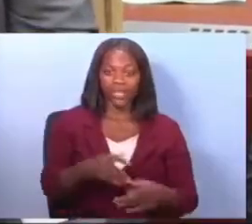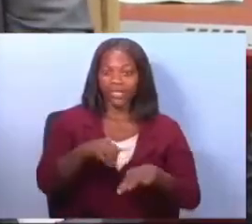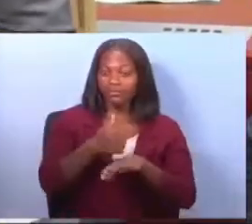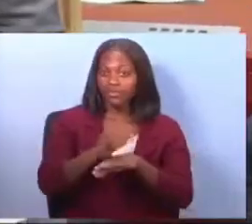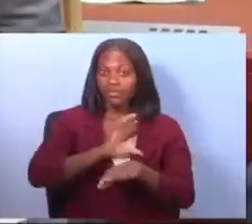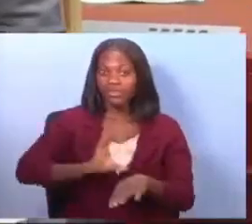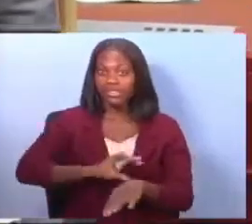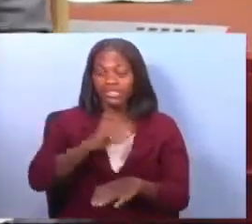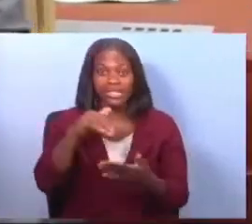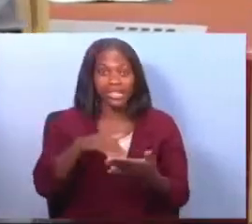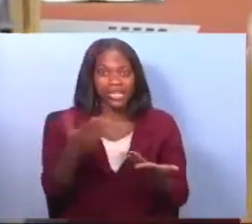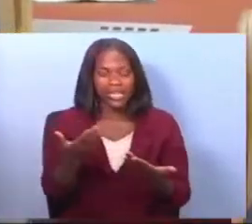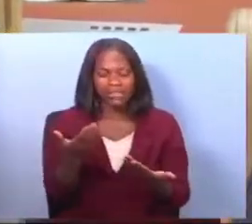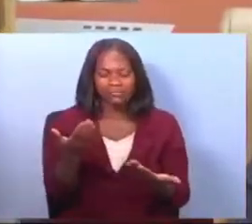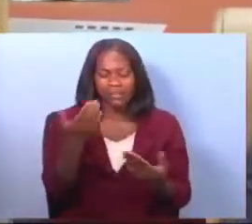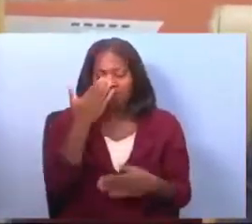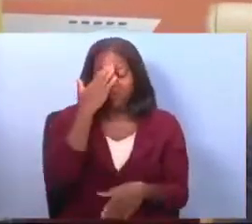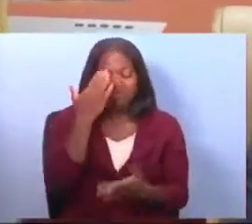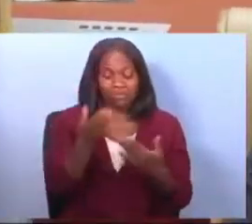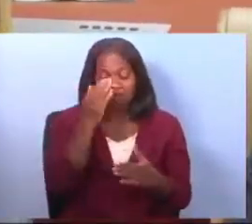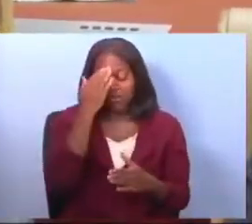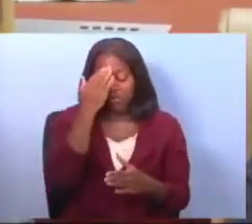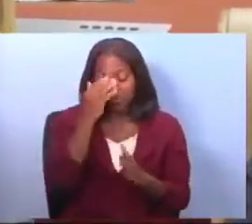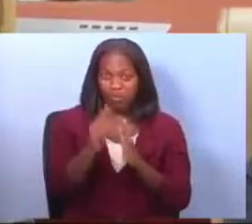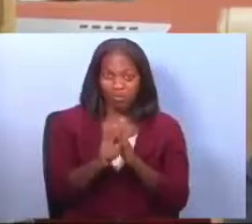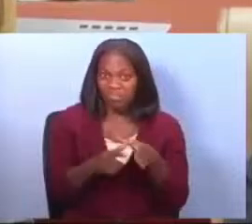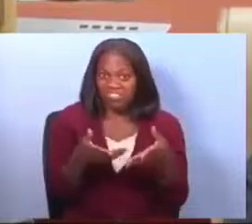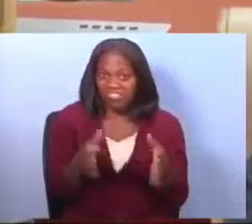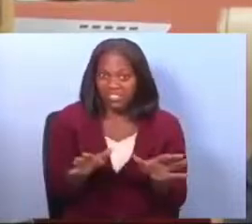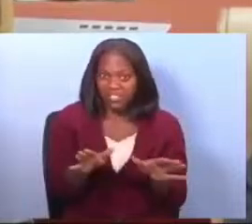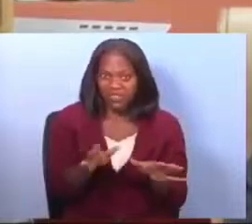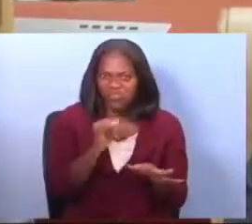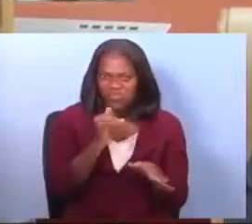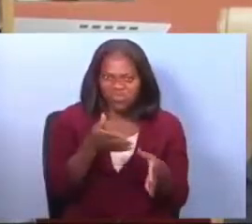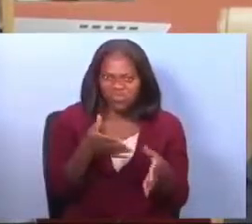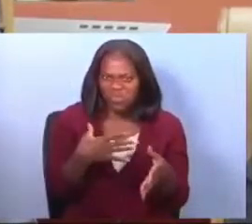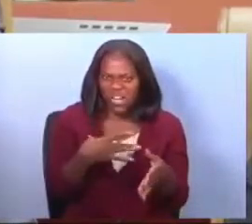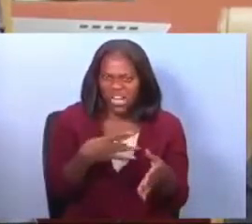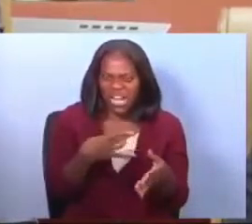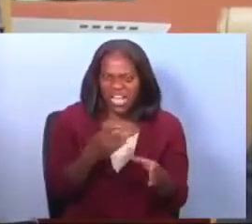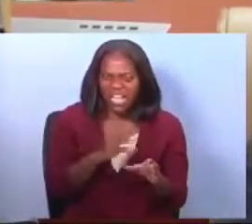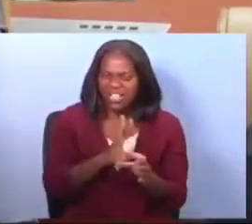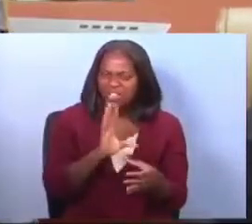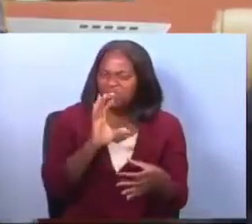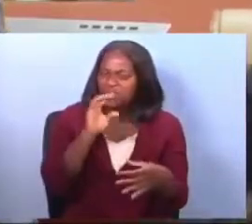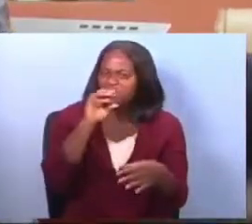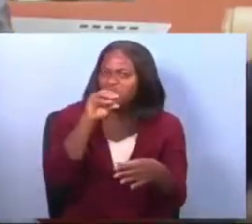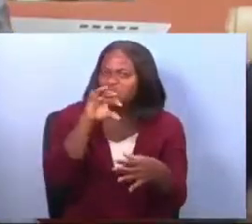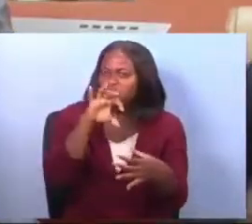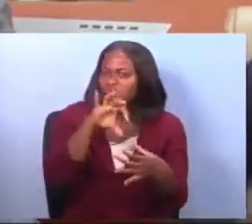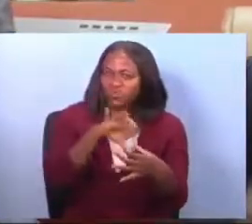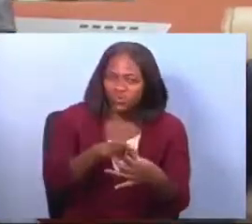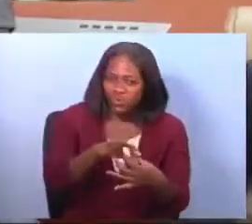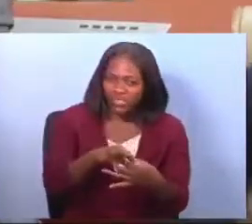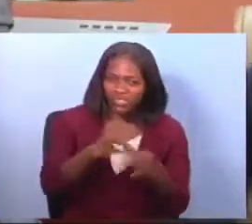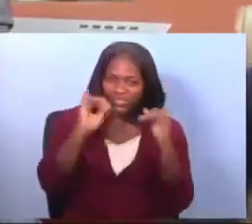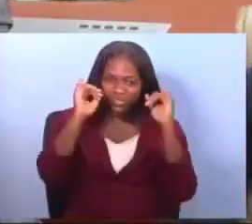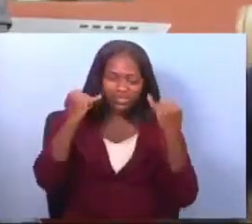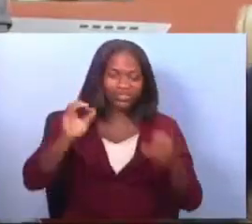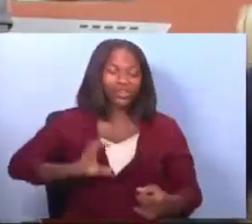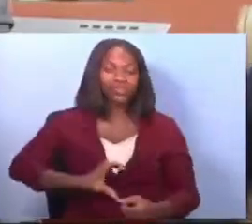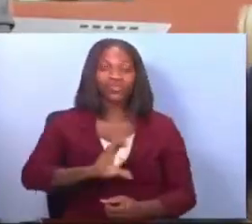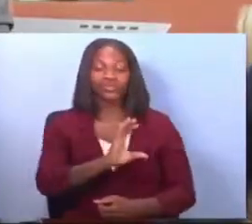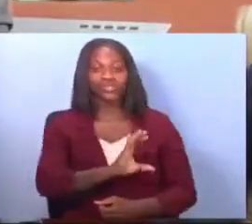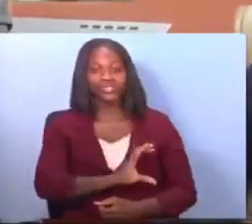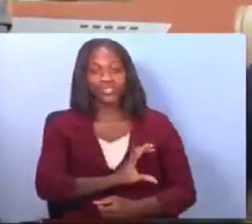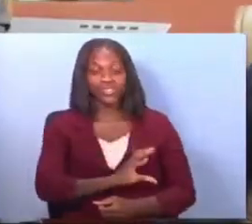I don't know. Maybe they know the law already or something like that. So they don't like serving on the Judiciary Committee. So we are encouraging them. Mr. Speaker, if you